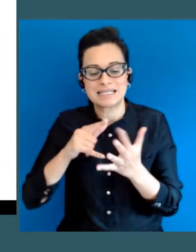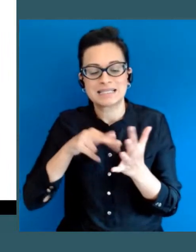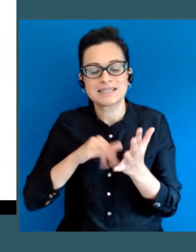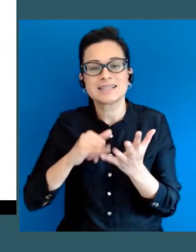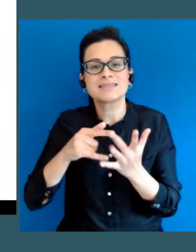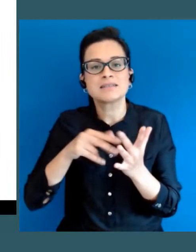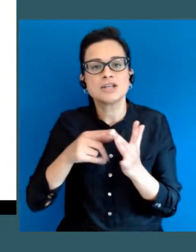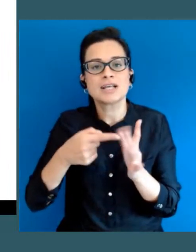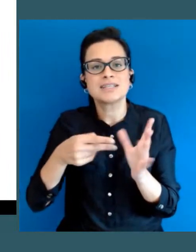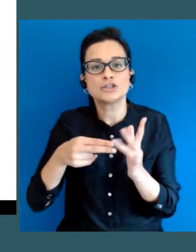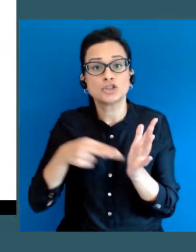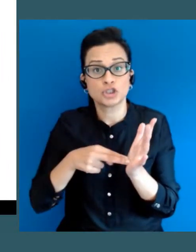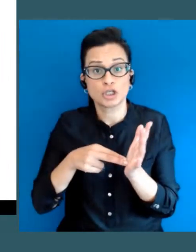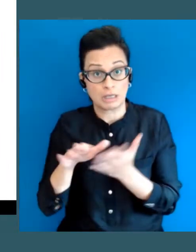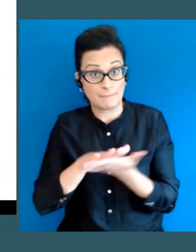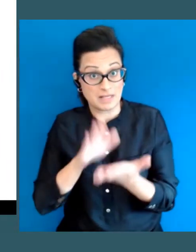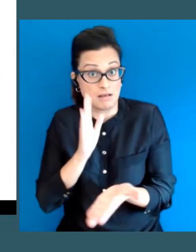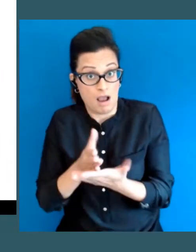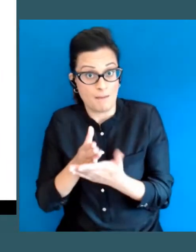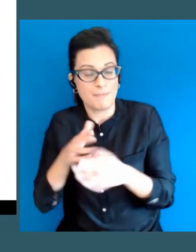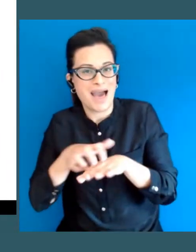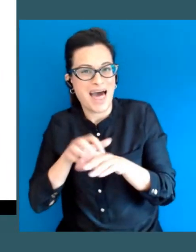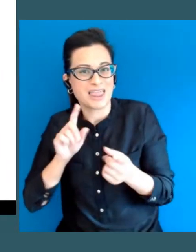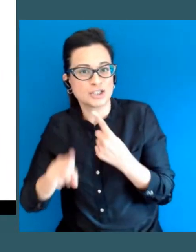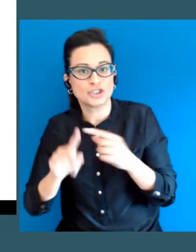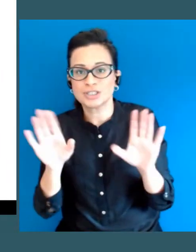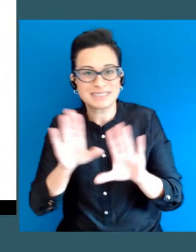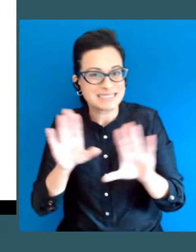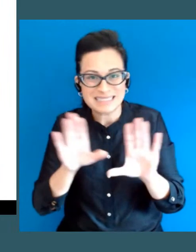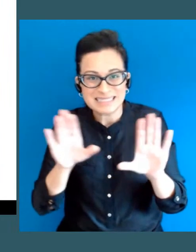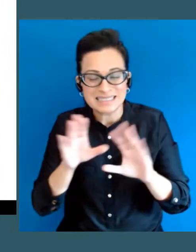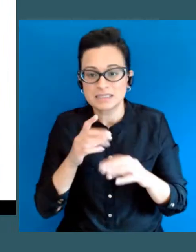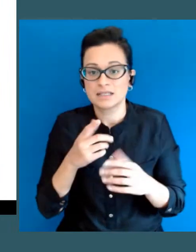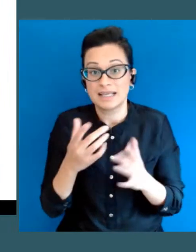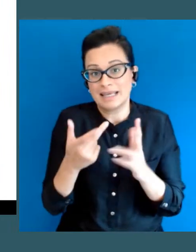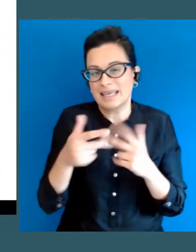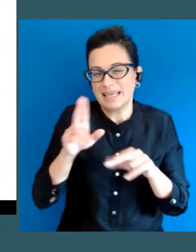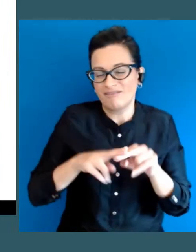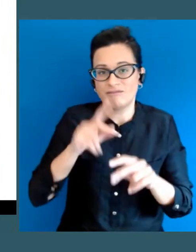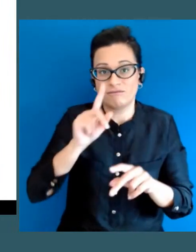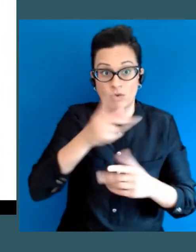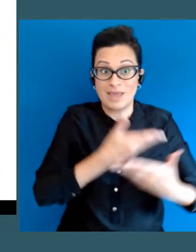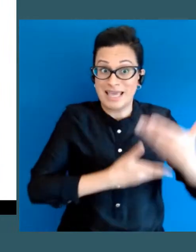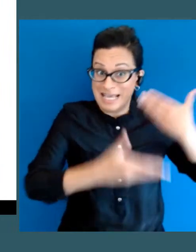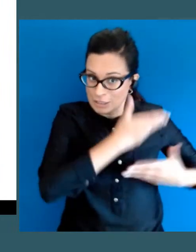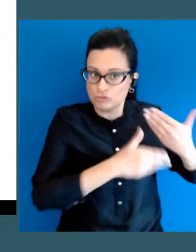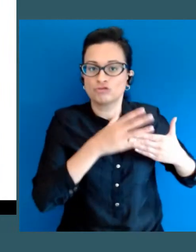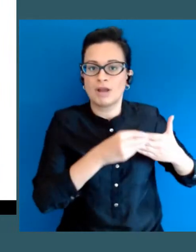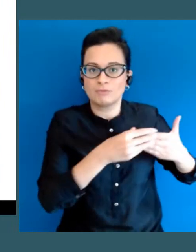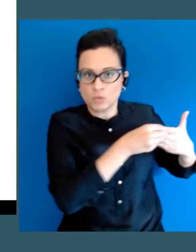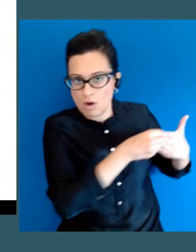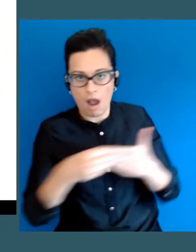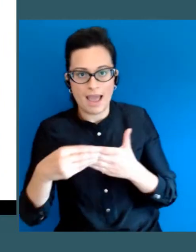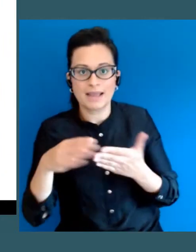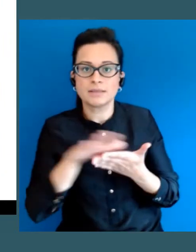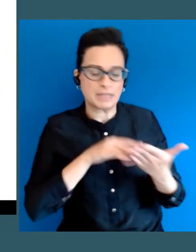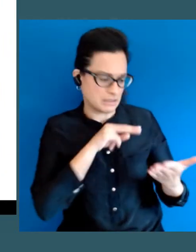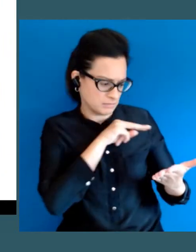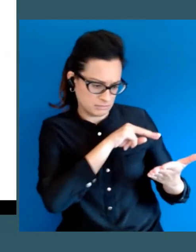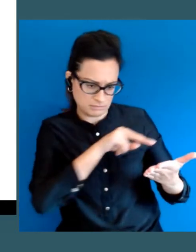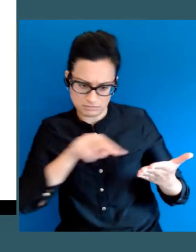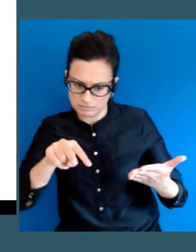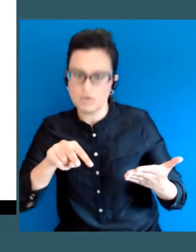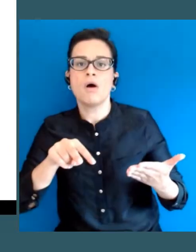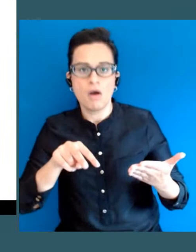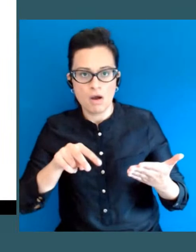equal allergy. That's a really take-home message. So the history has to guide your allergy test. In that situation, actually, you really don't need to